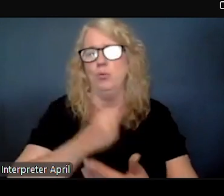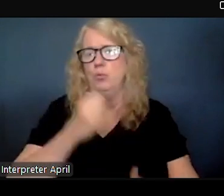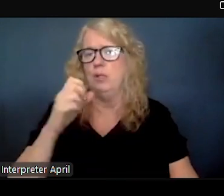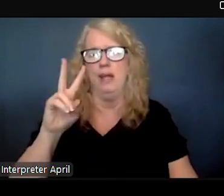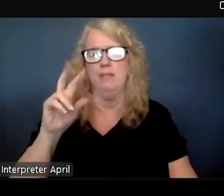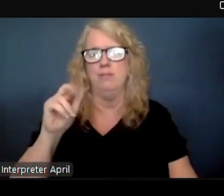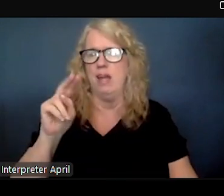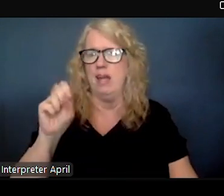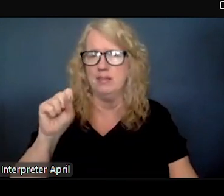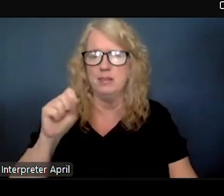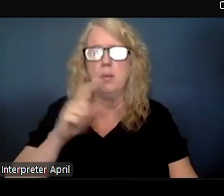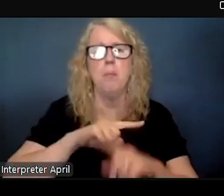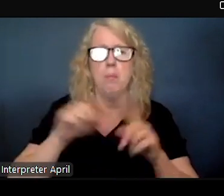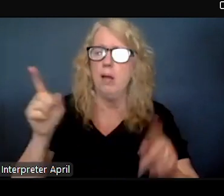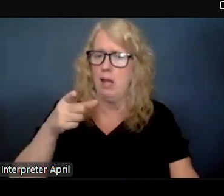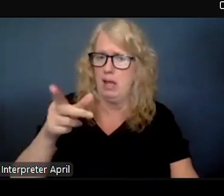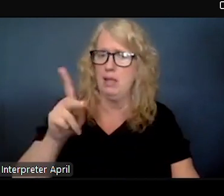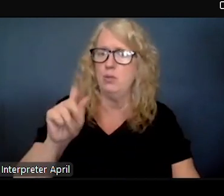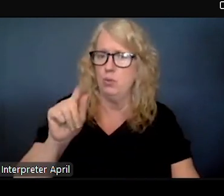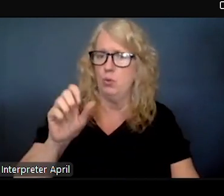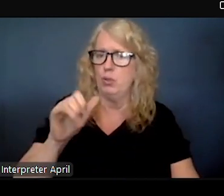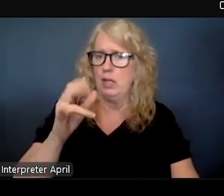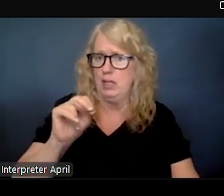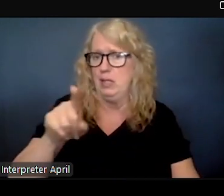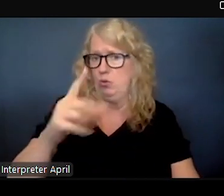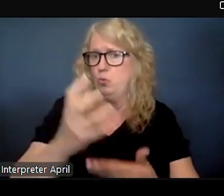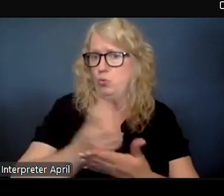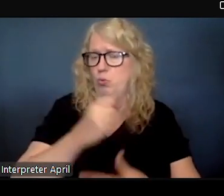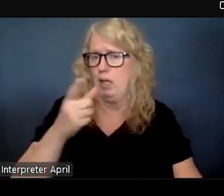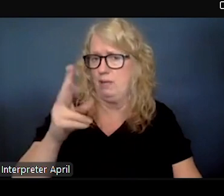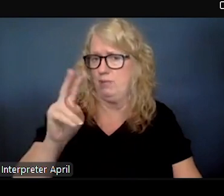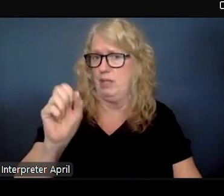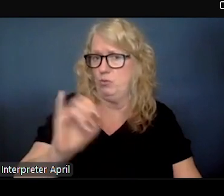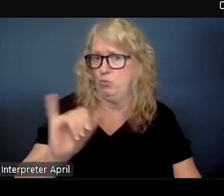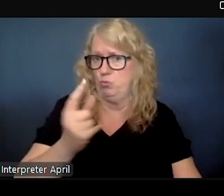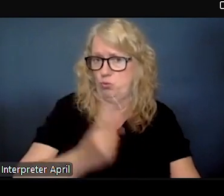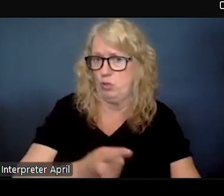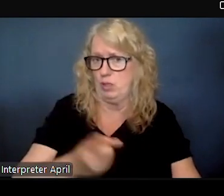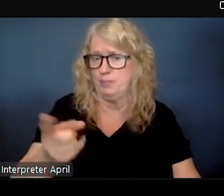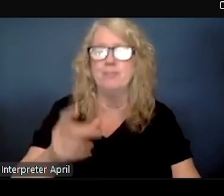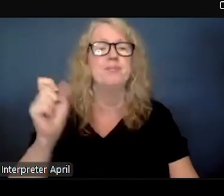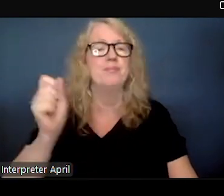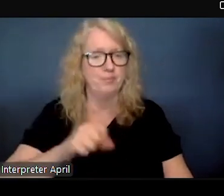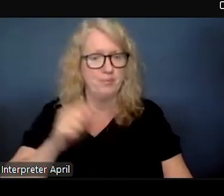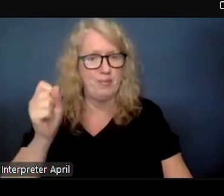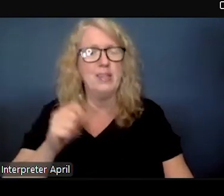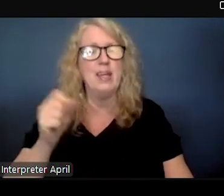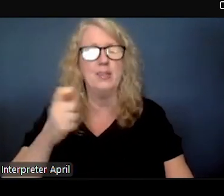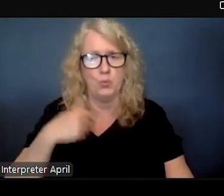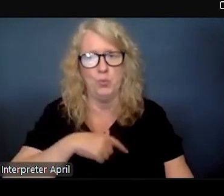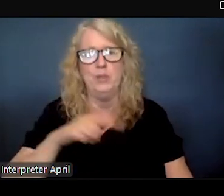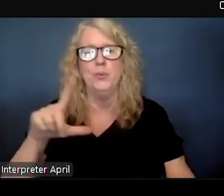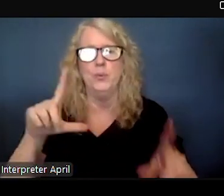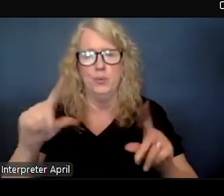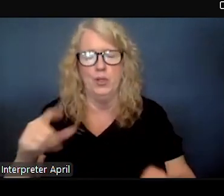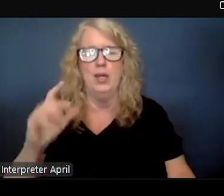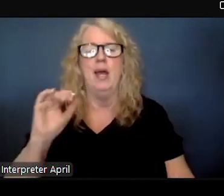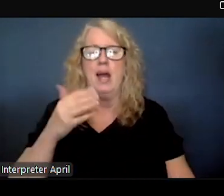vans. But I know, Kaitlyn, you guys do, you utilize vans as well, correct? Yes, we do. So we have our